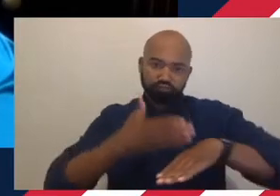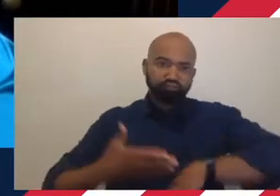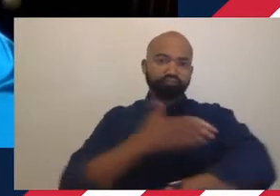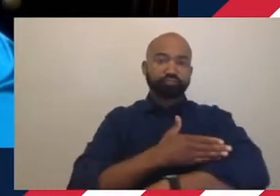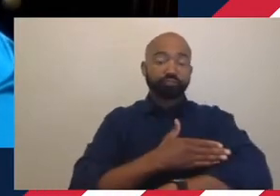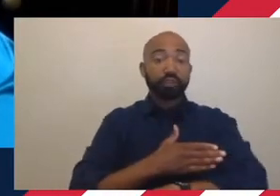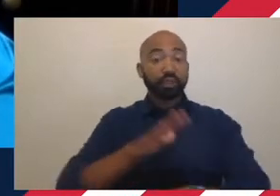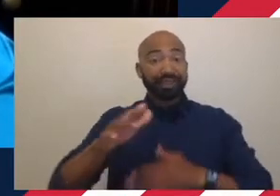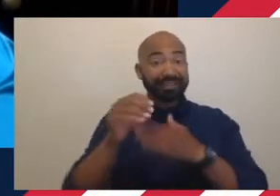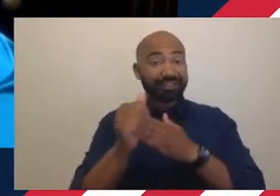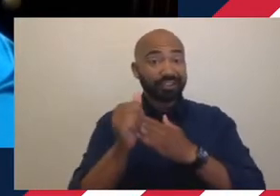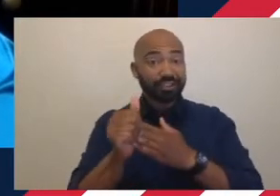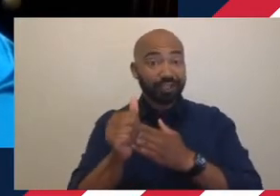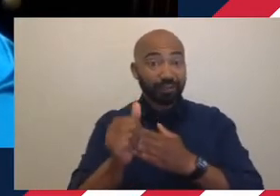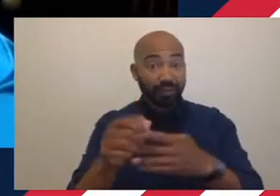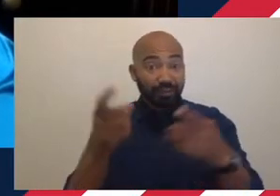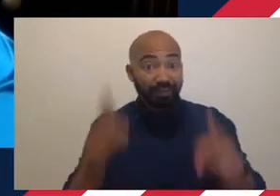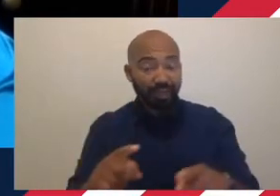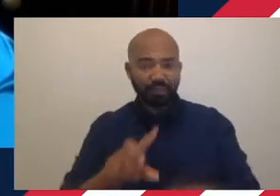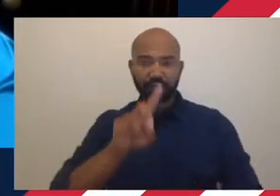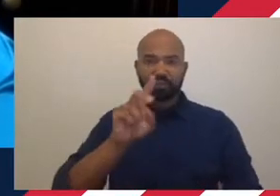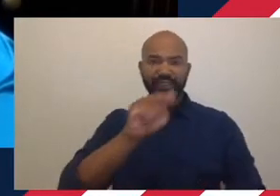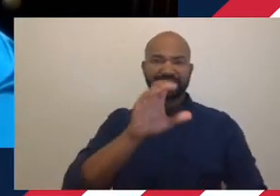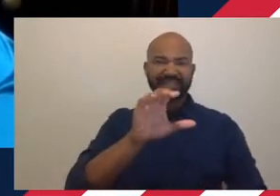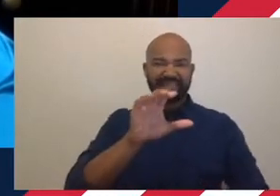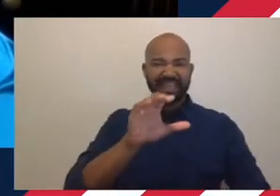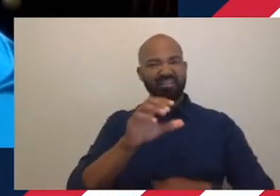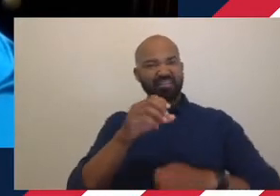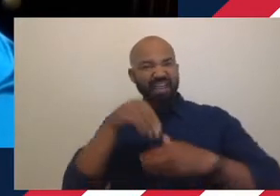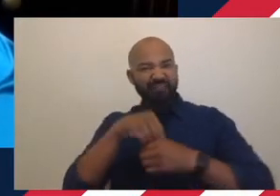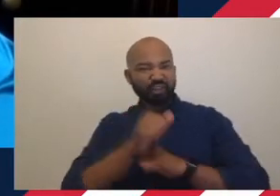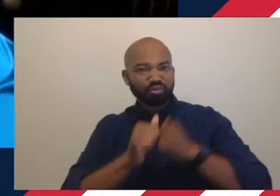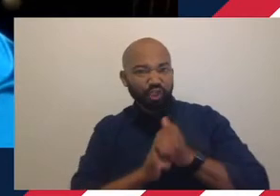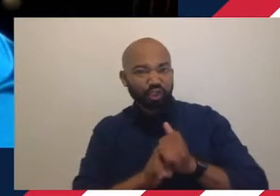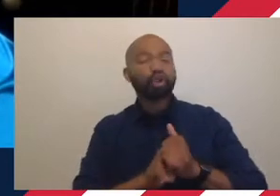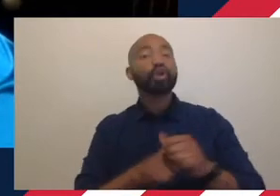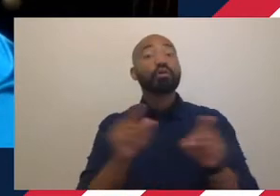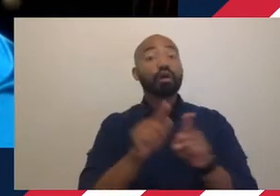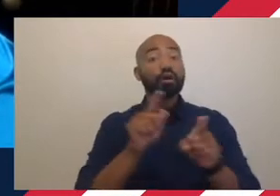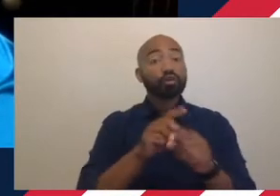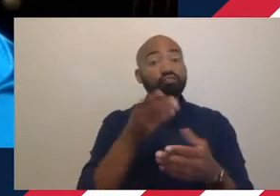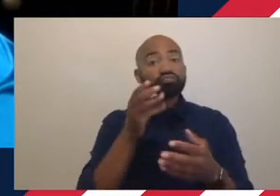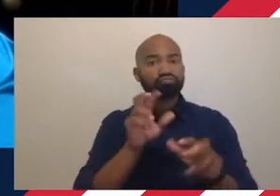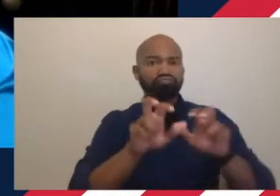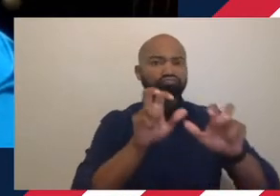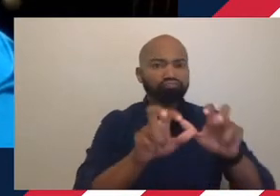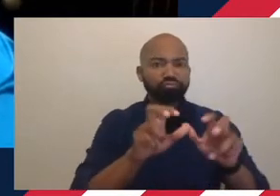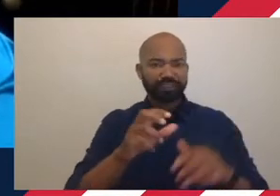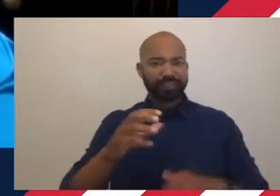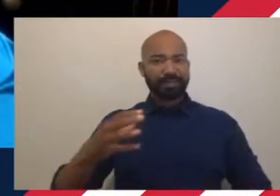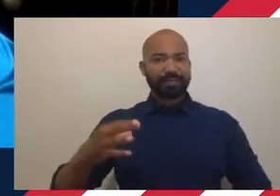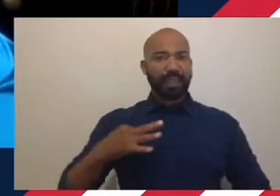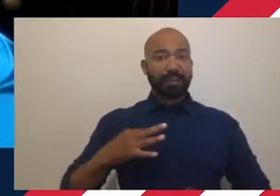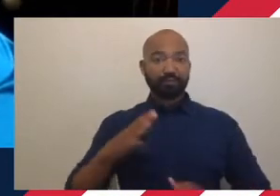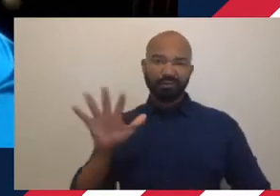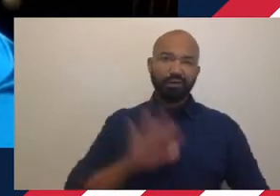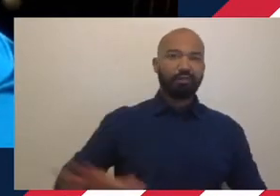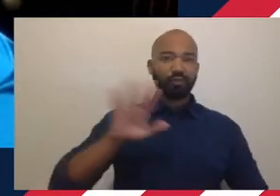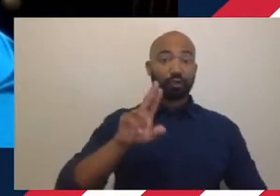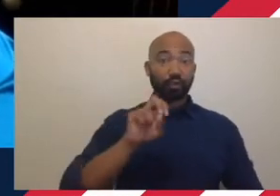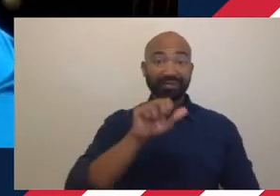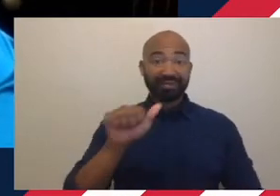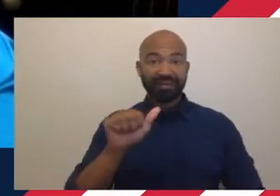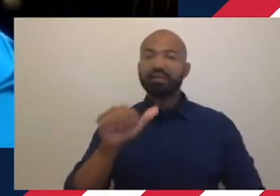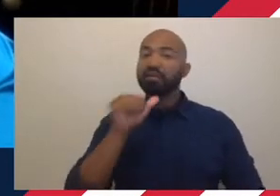DNC has repaired the party's infrastructure and invested in candidates all across the country and at every single